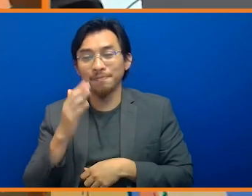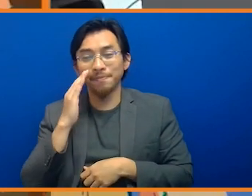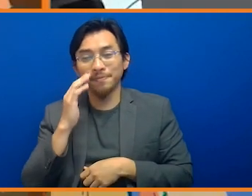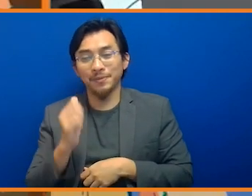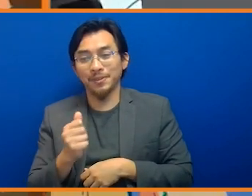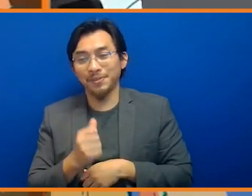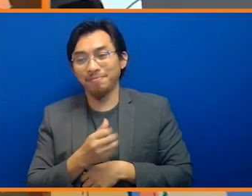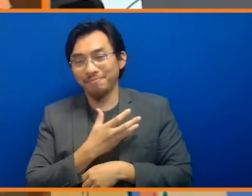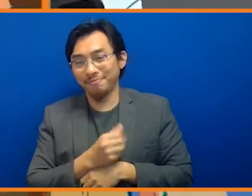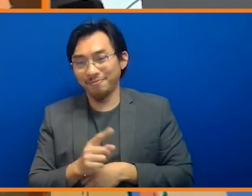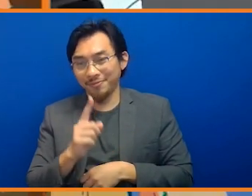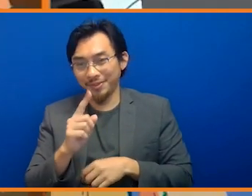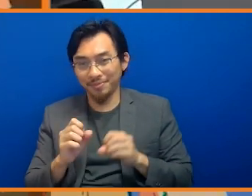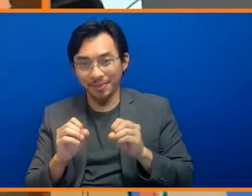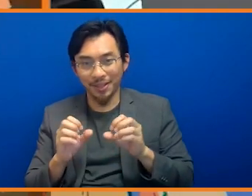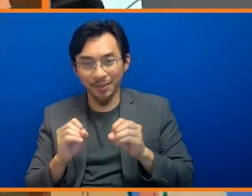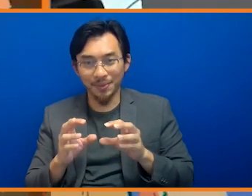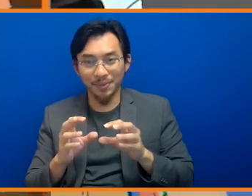warahmatullahi wabarakatuh.